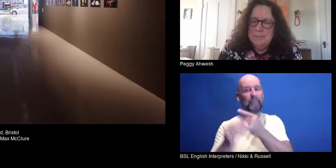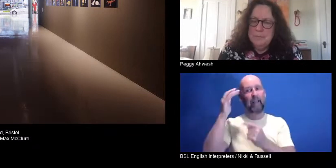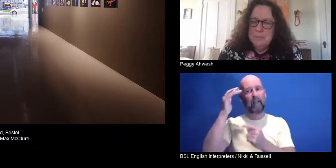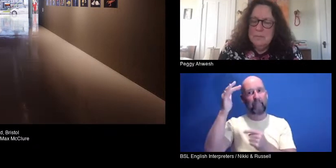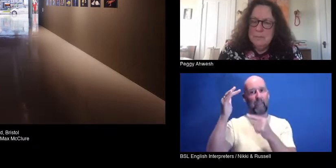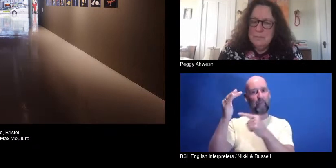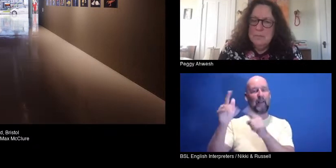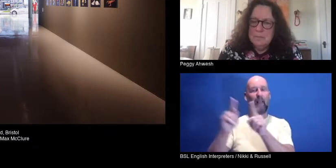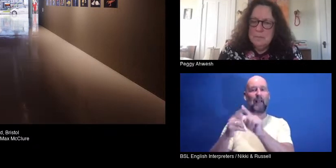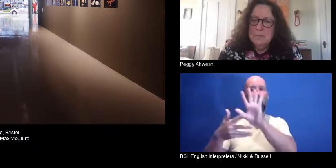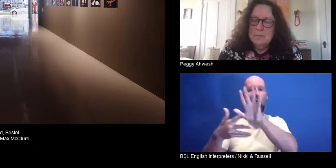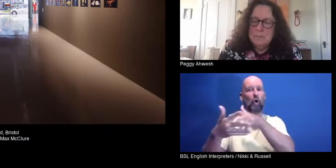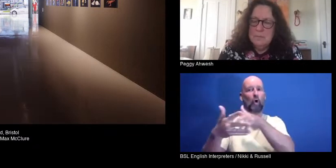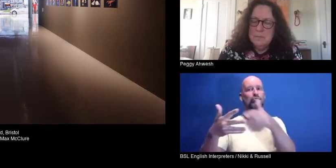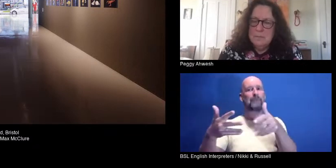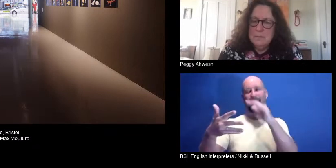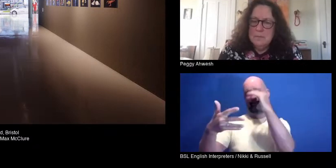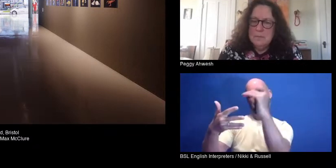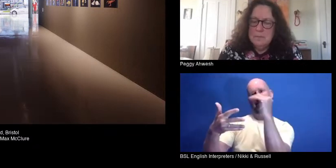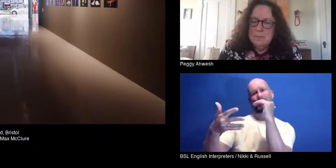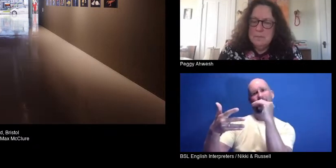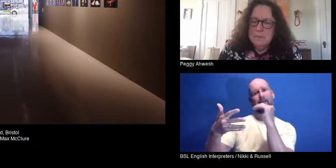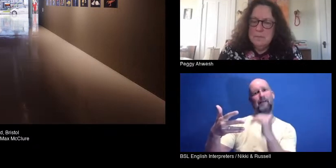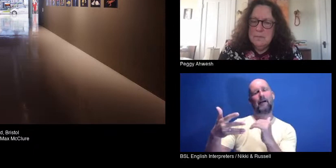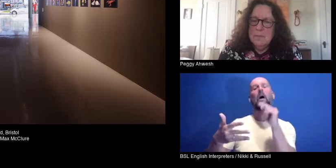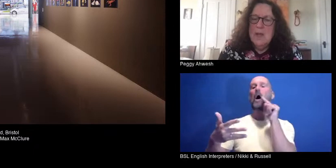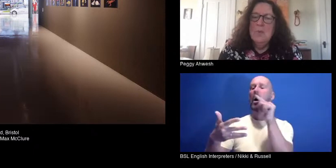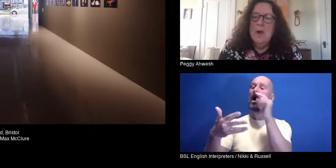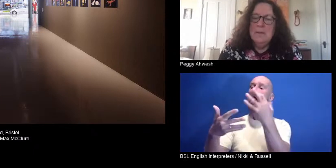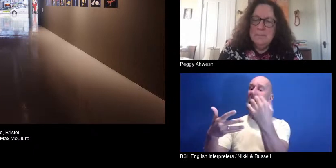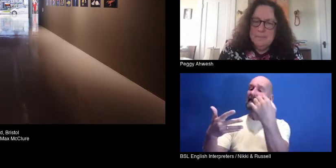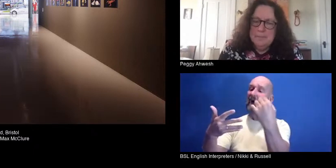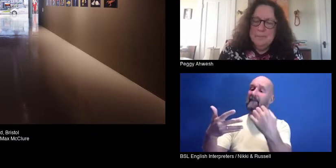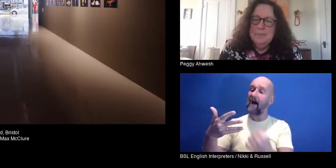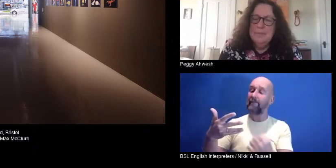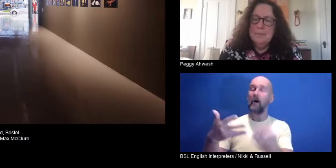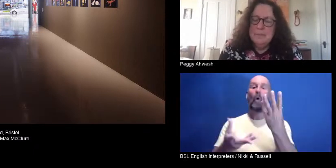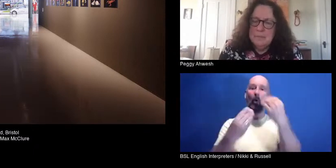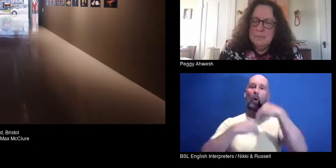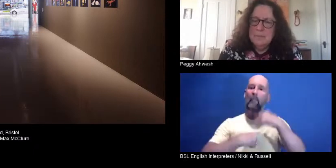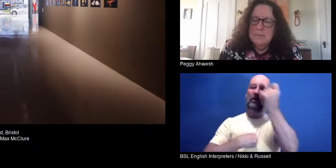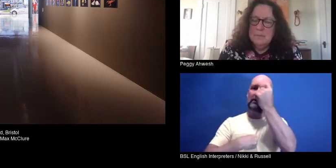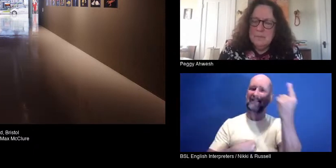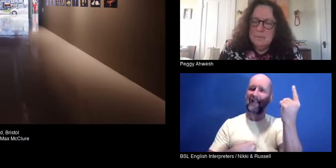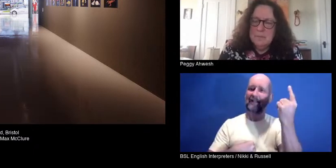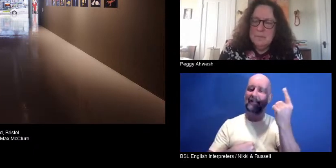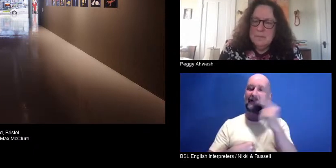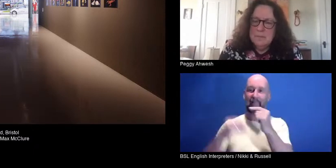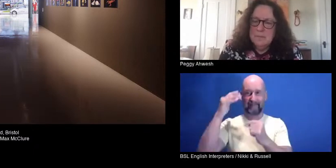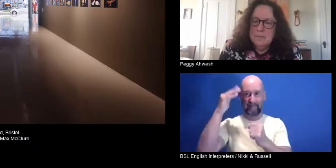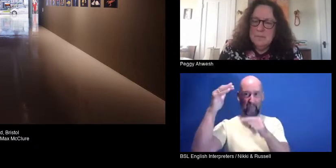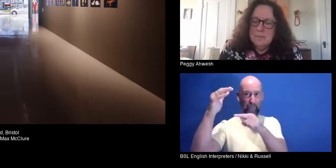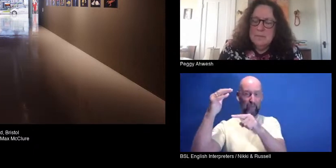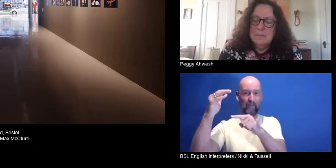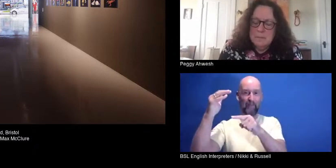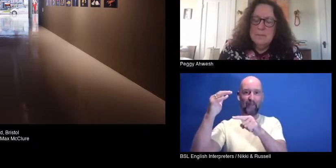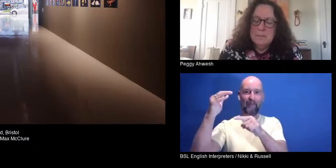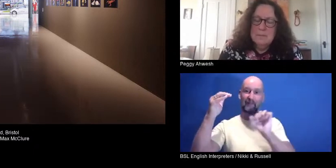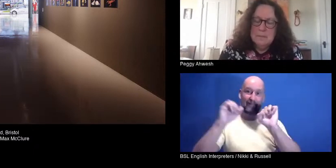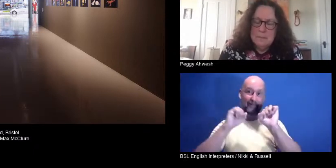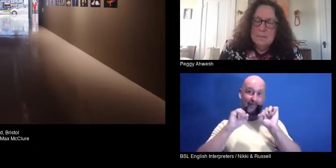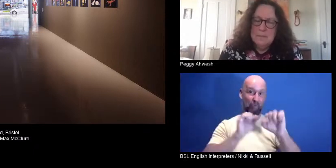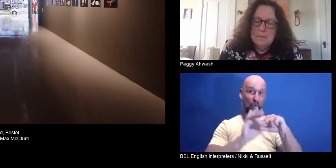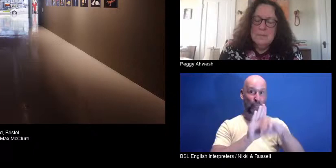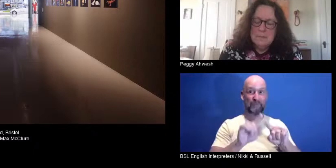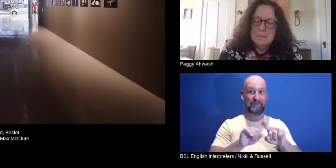grid through which something becomes intelligible. Right. And I have the sense that that is absolutely not the role that